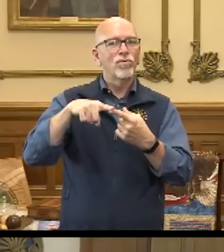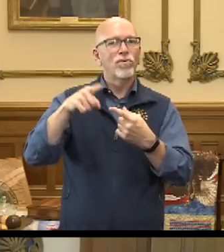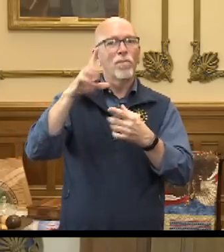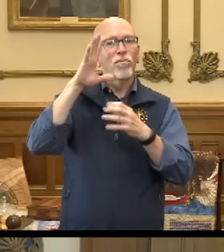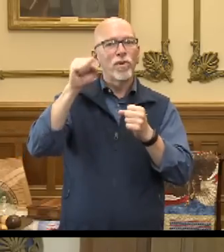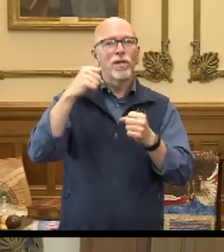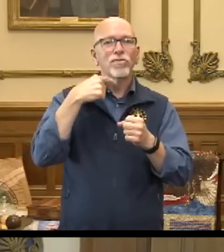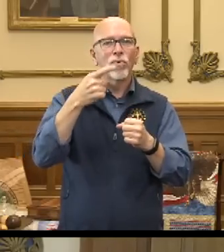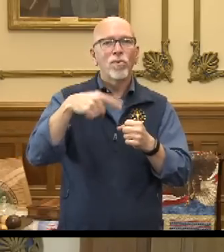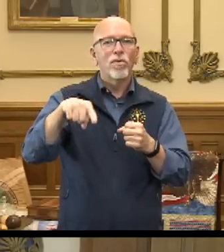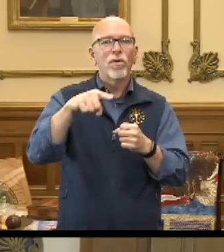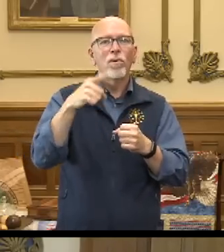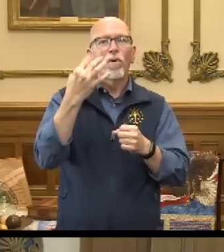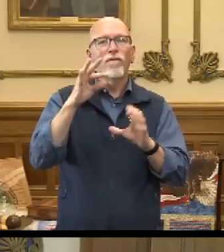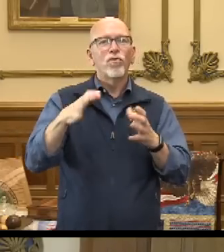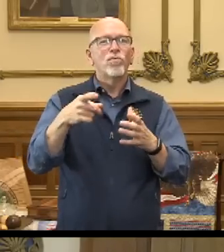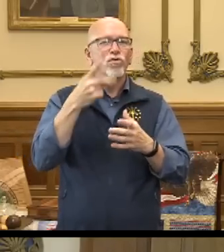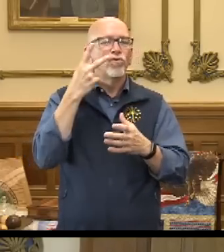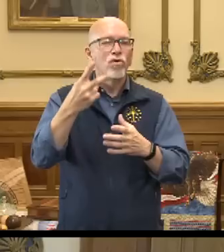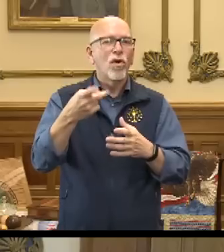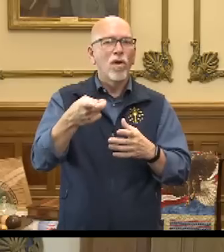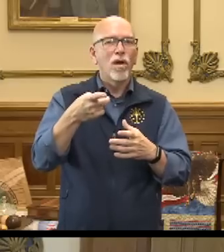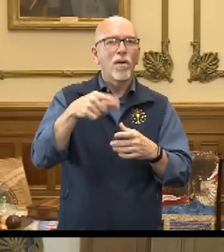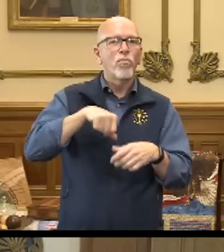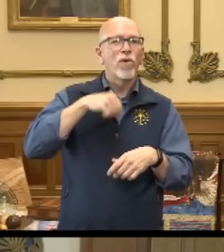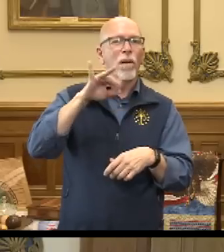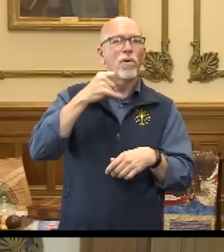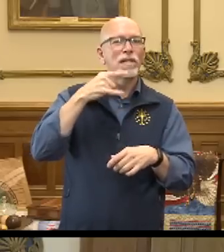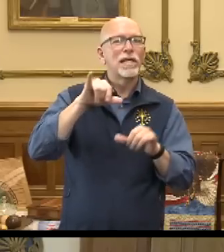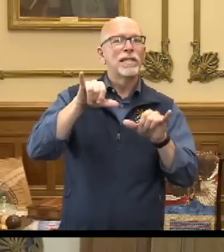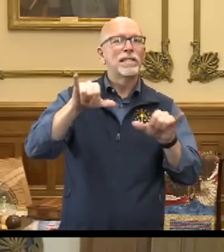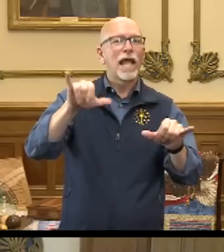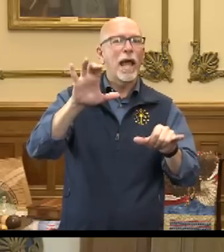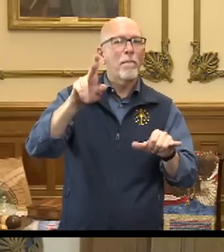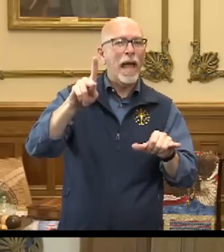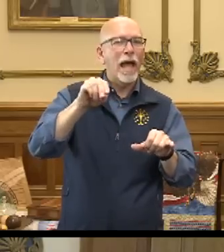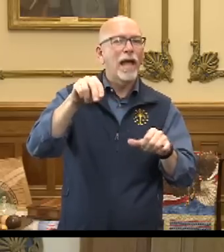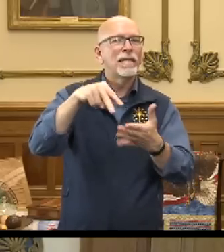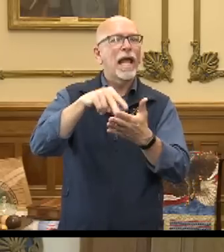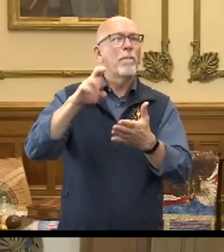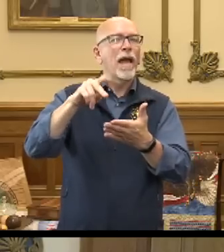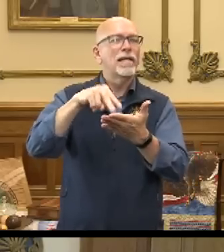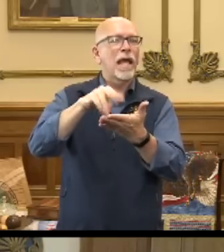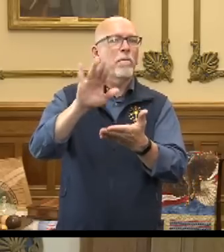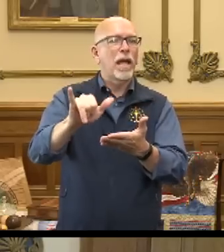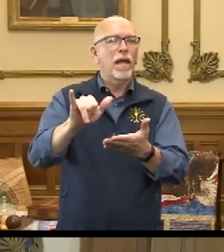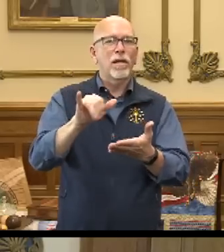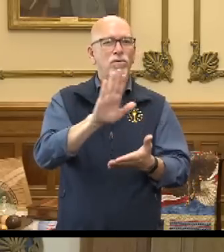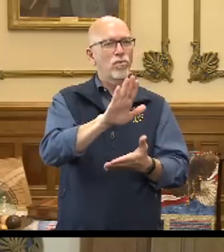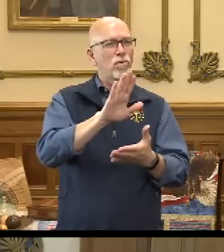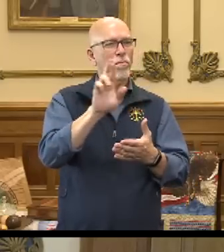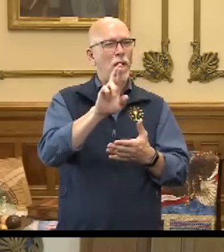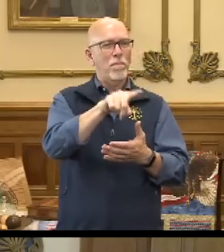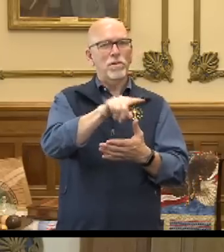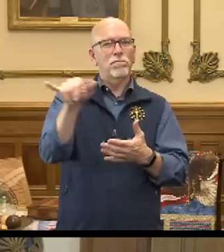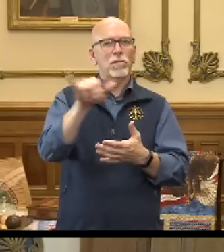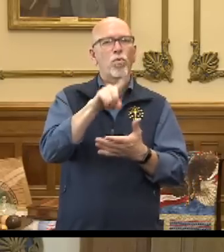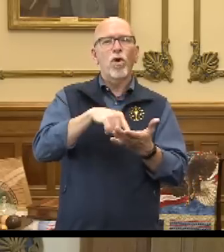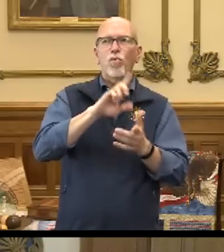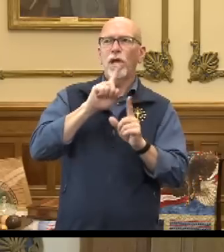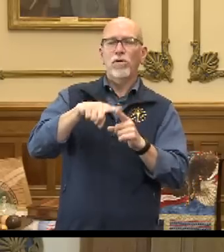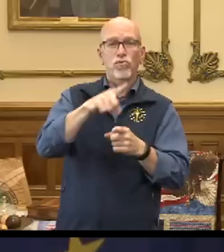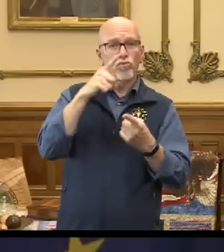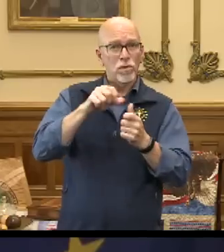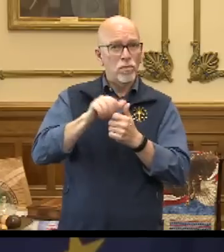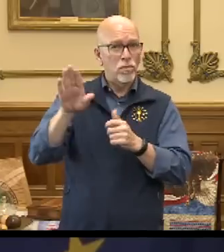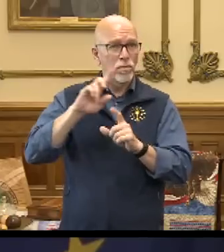eventually told one of those groups, as you saw, the Proud Boys, who stand back and stand by. As a fellow Republican, what is your reaction to that exchange? Do you agree